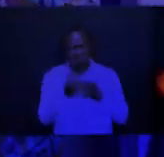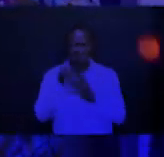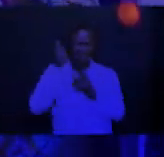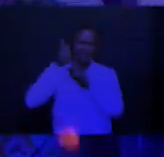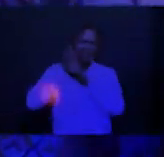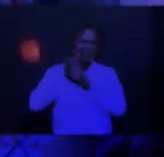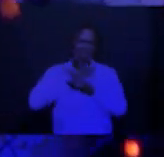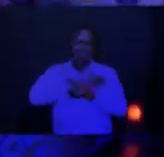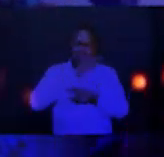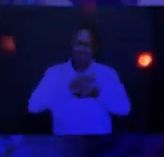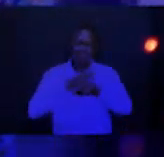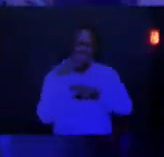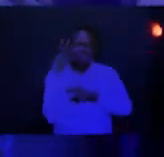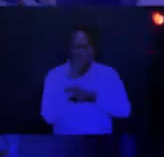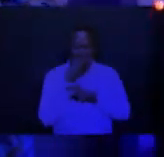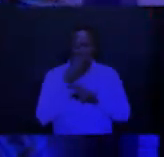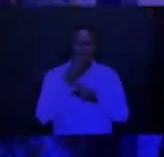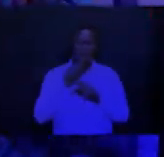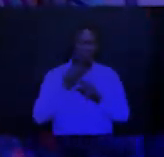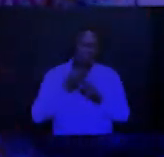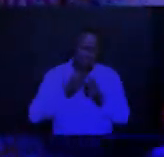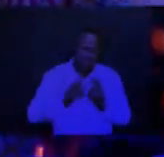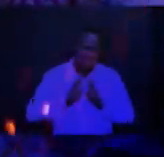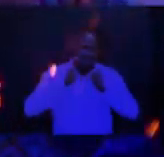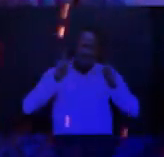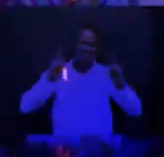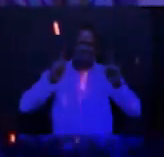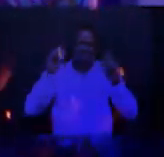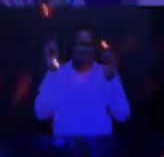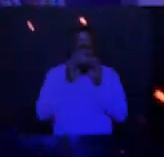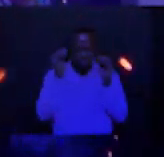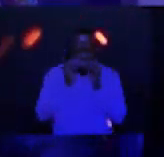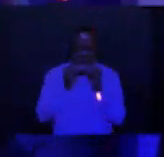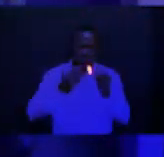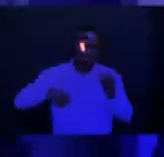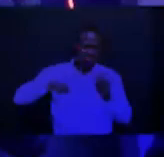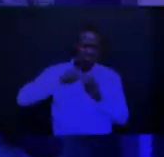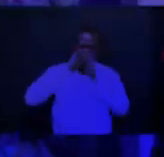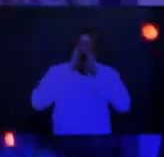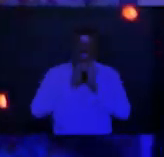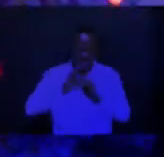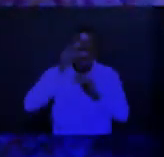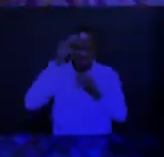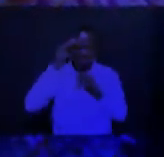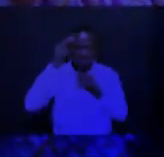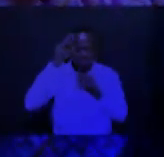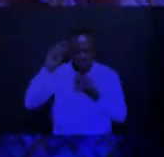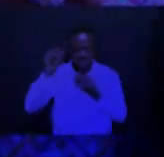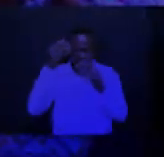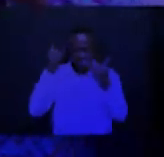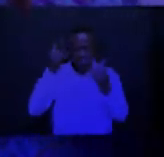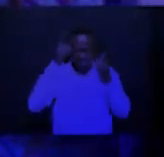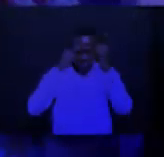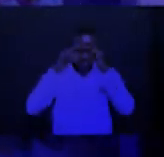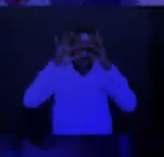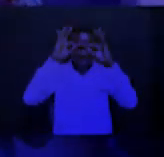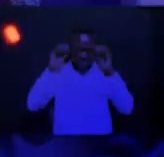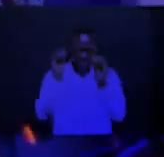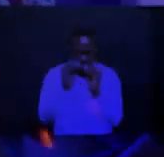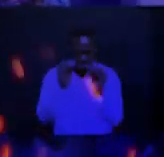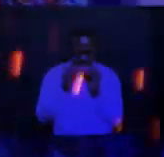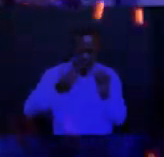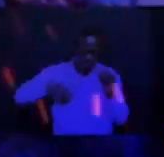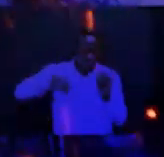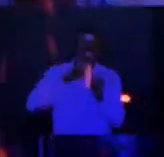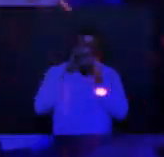Jesus is beautiful. Jesus is worthy of our worship. Worship him. Let us give it all to him. Let us